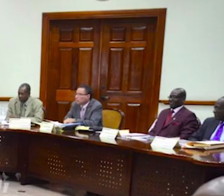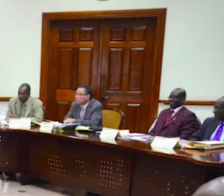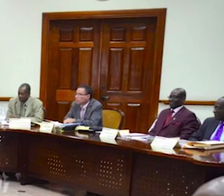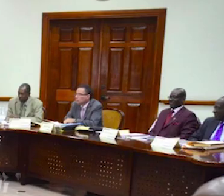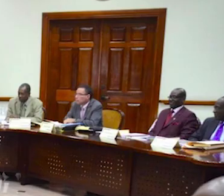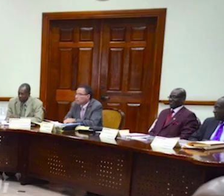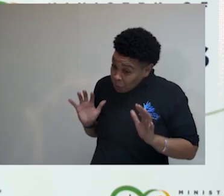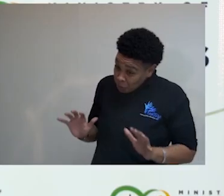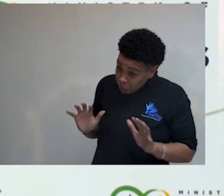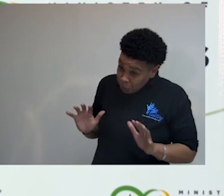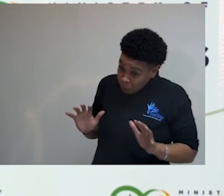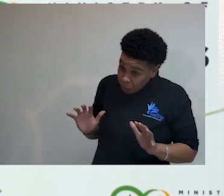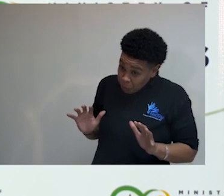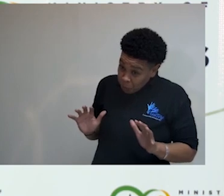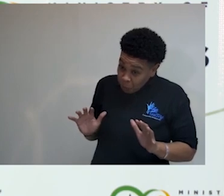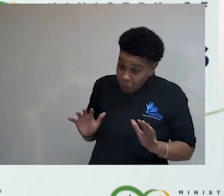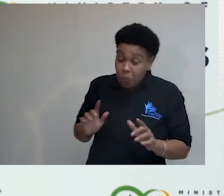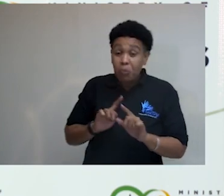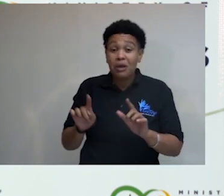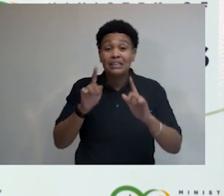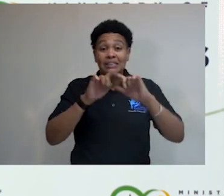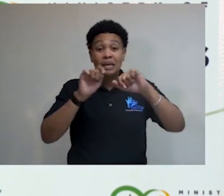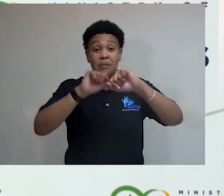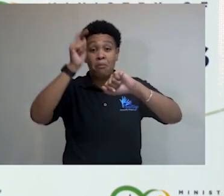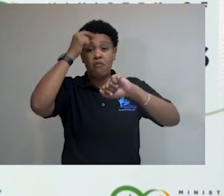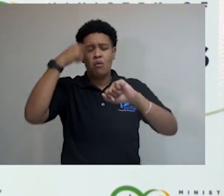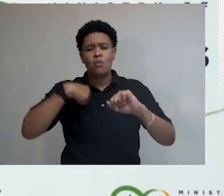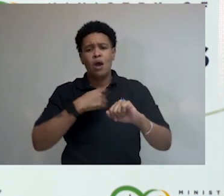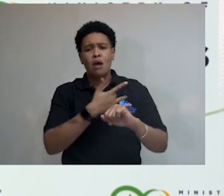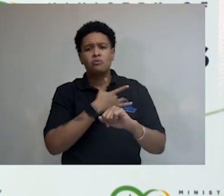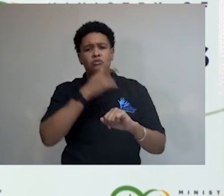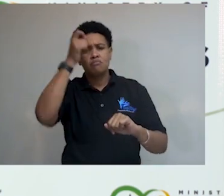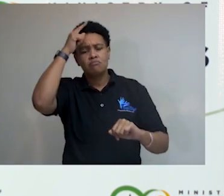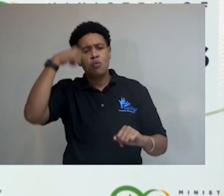government, we clearly appreciate and understand that we have an obligation to our